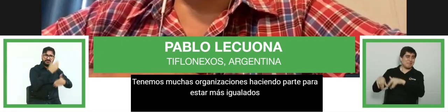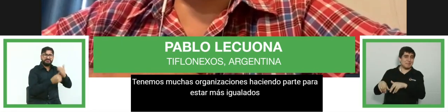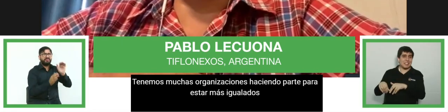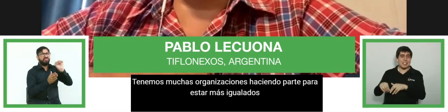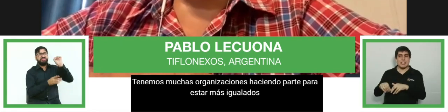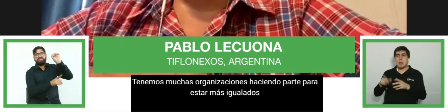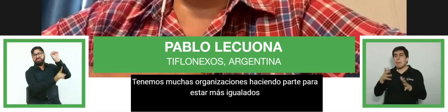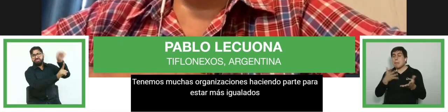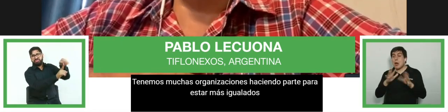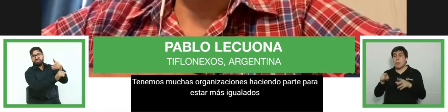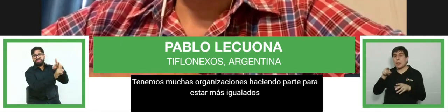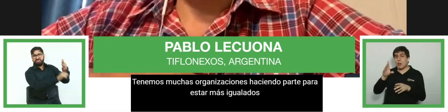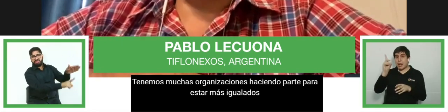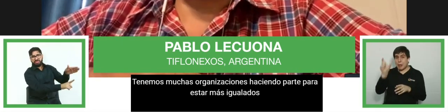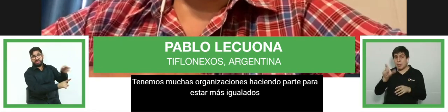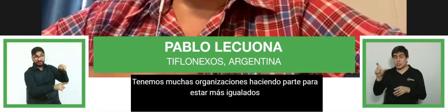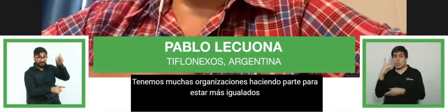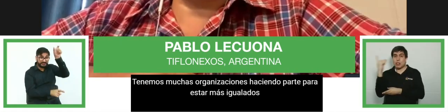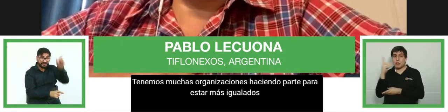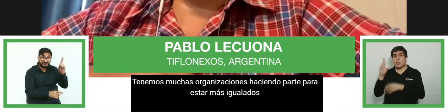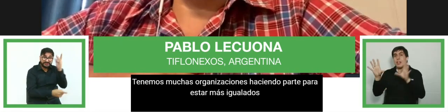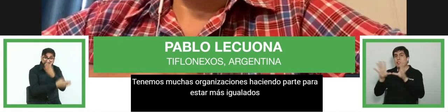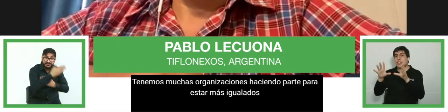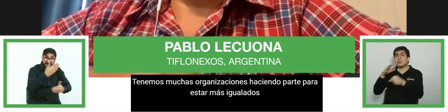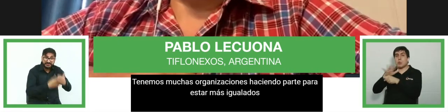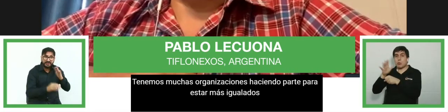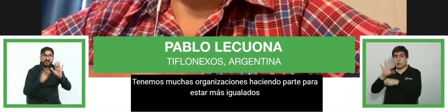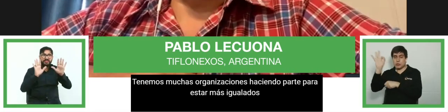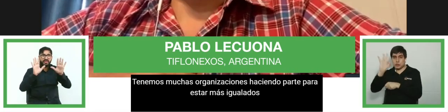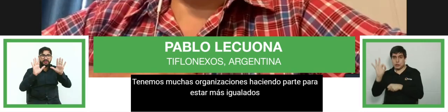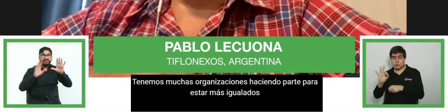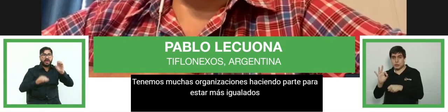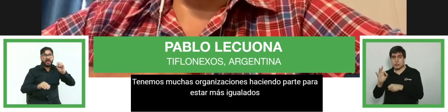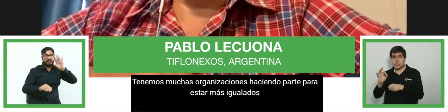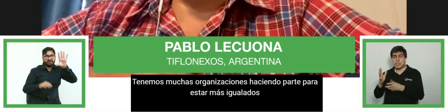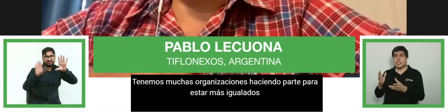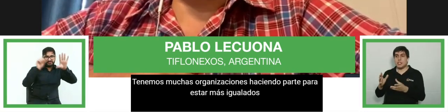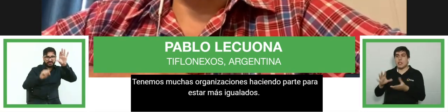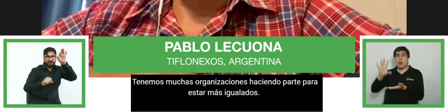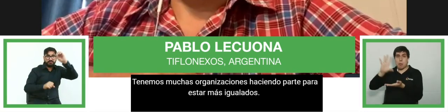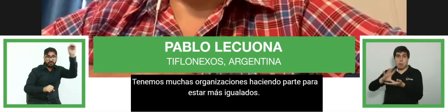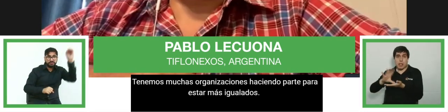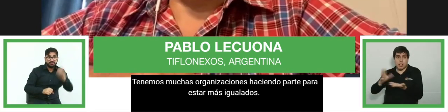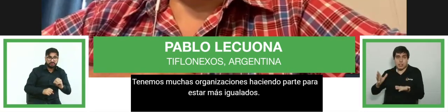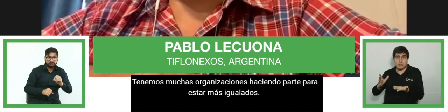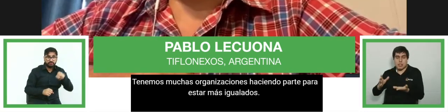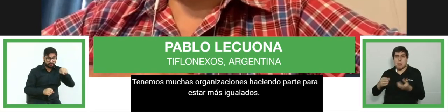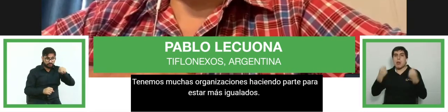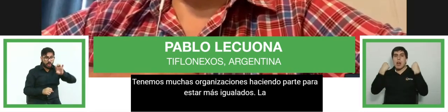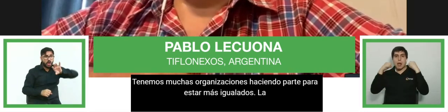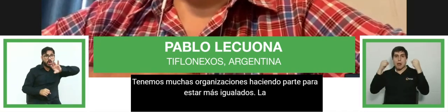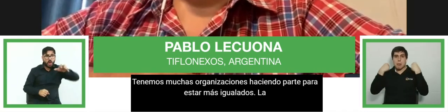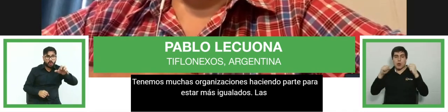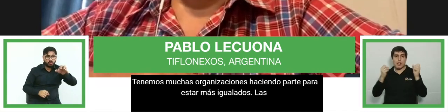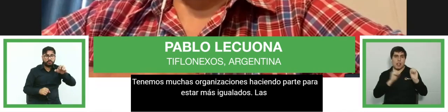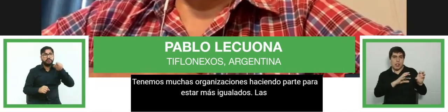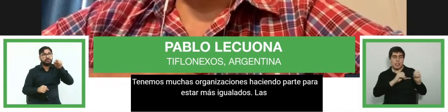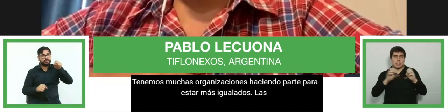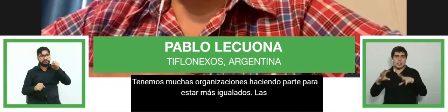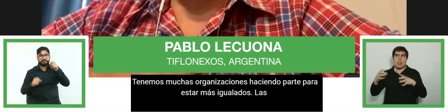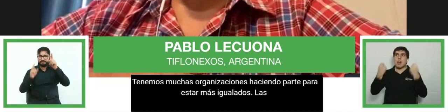of population in a country, but policies, educational policies, reading